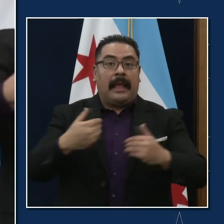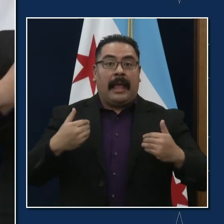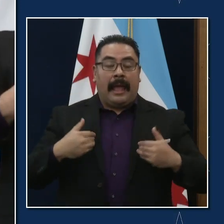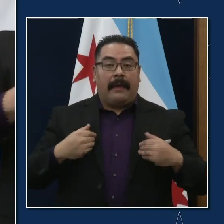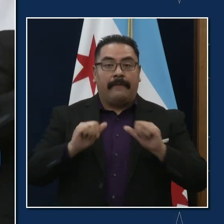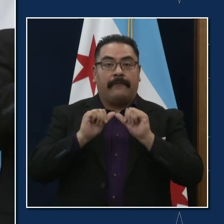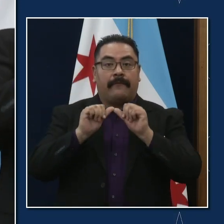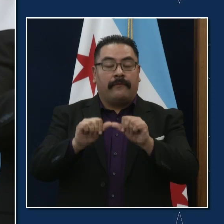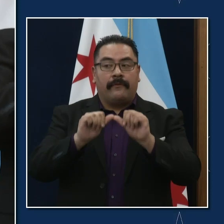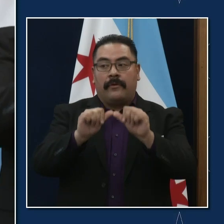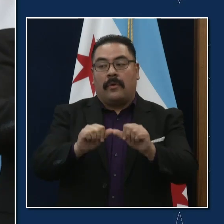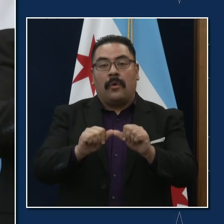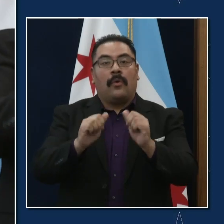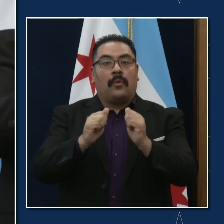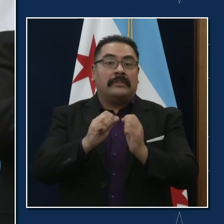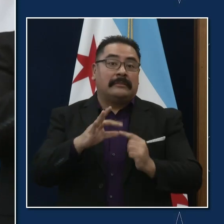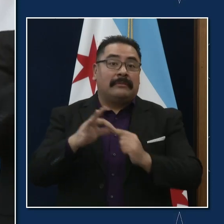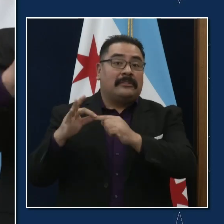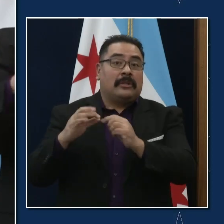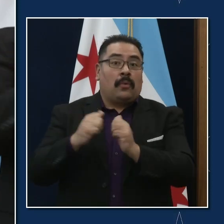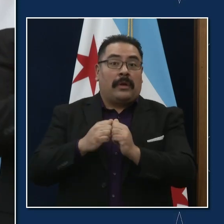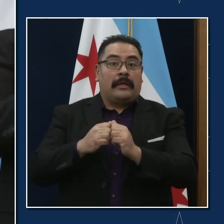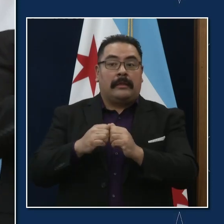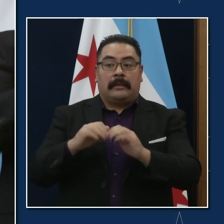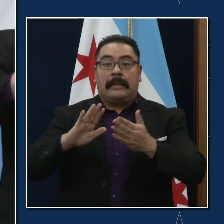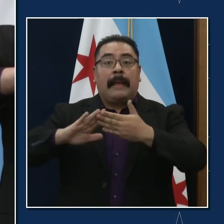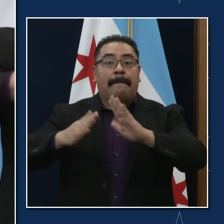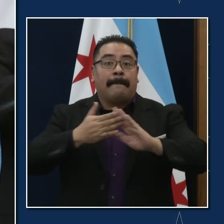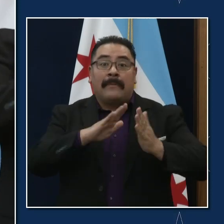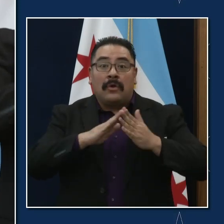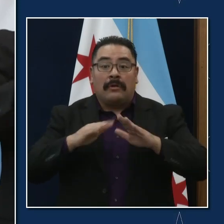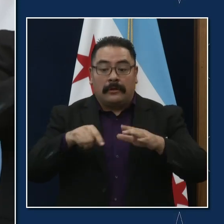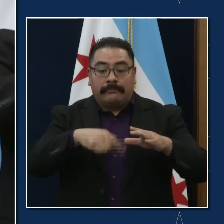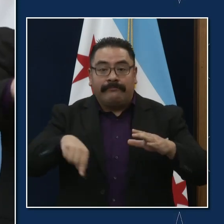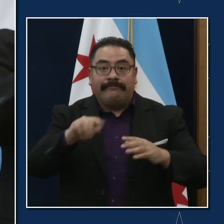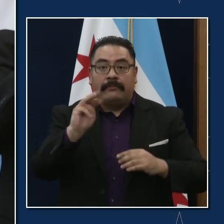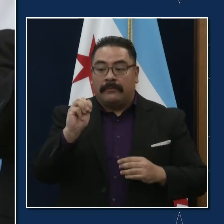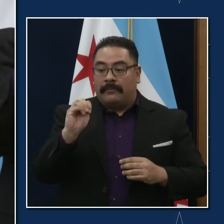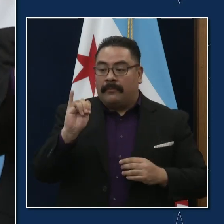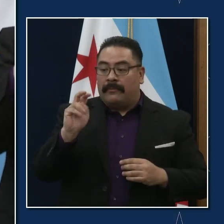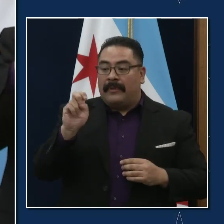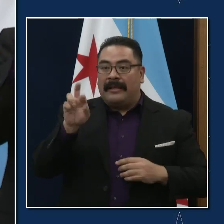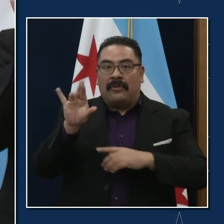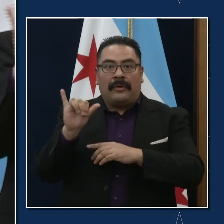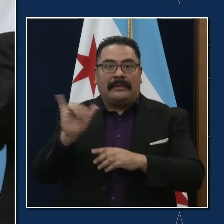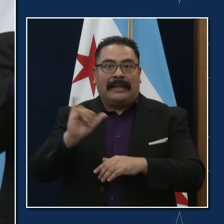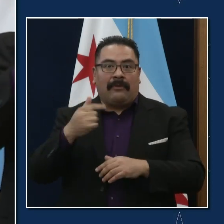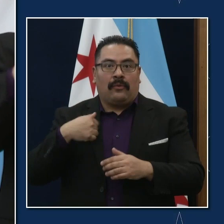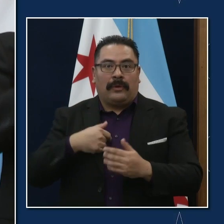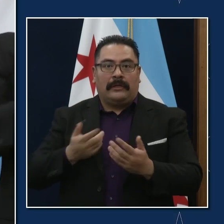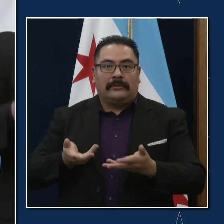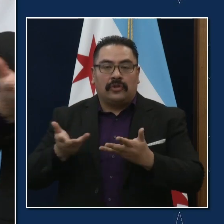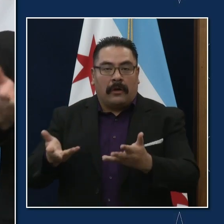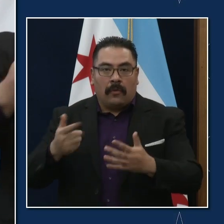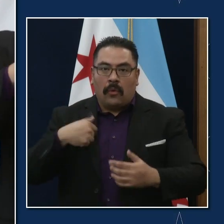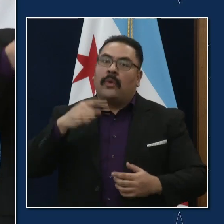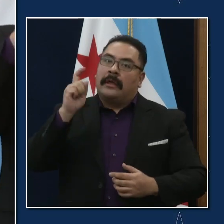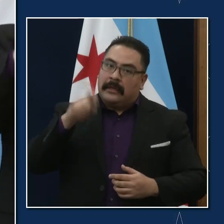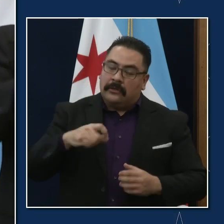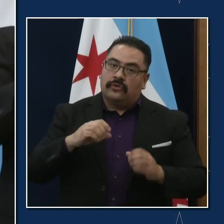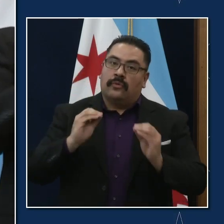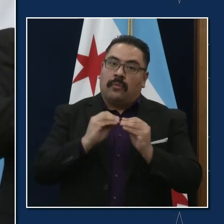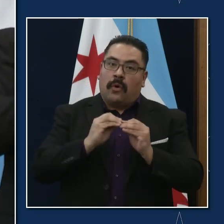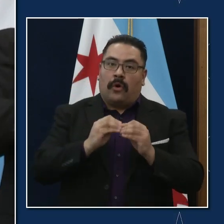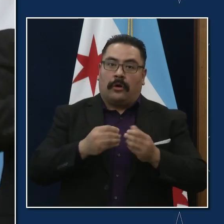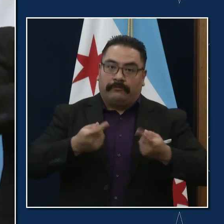continues especially in minority communities like the ones that we serve. So we need to double up on our efforts